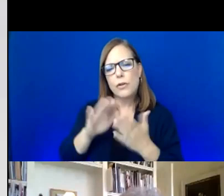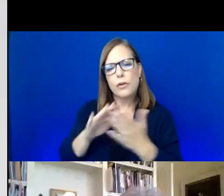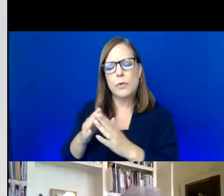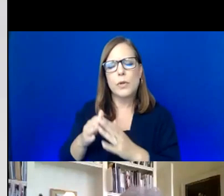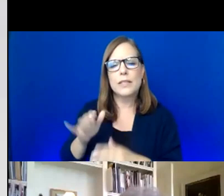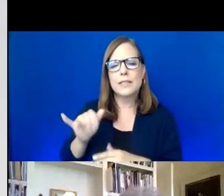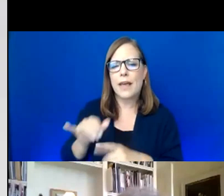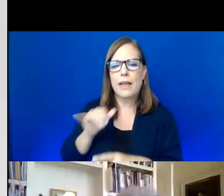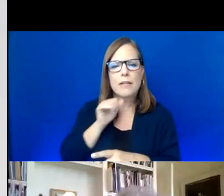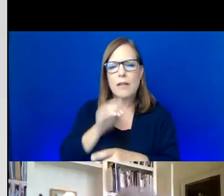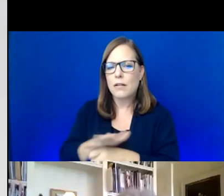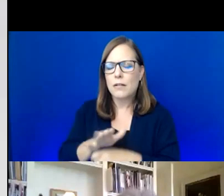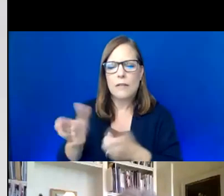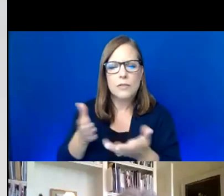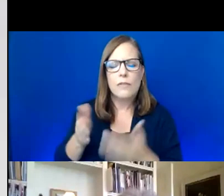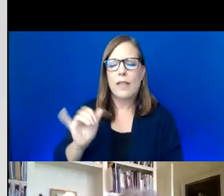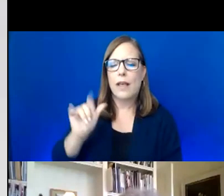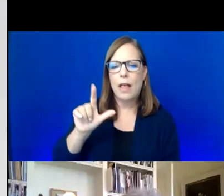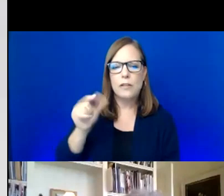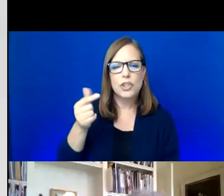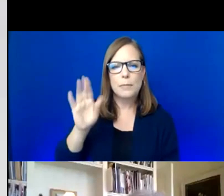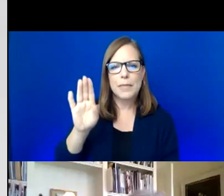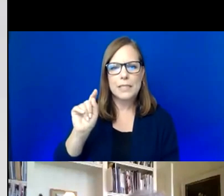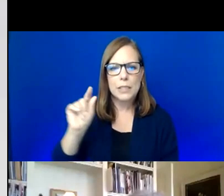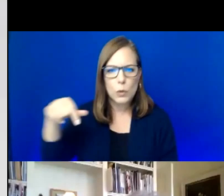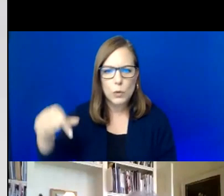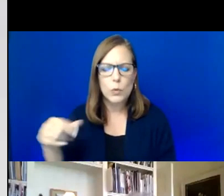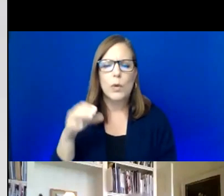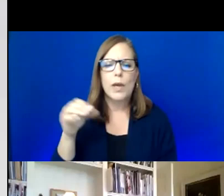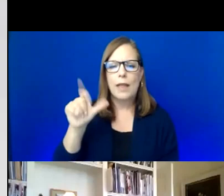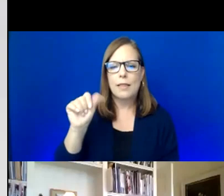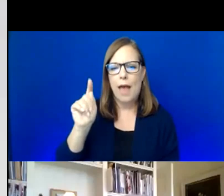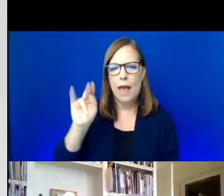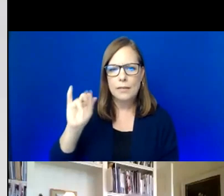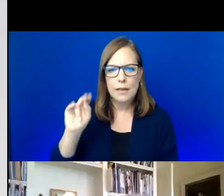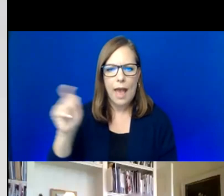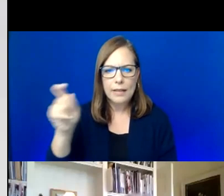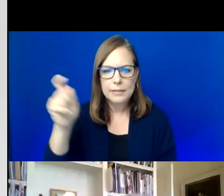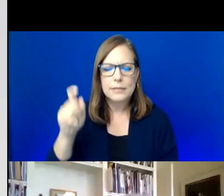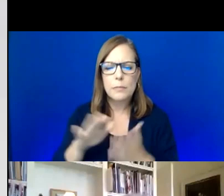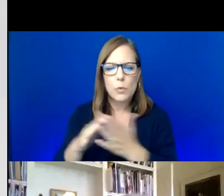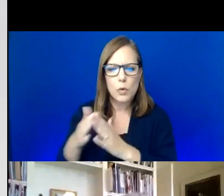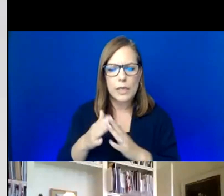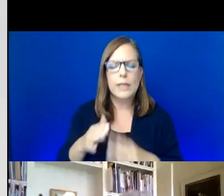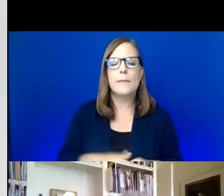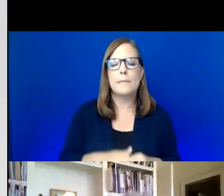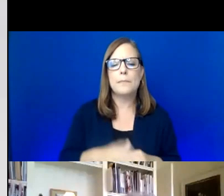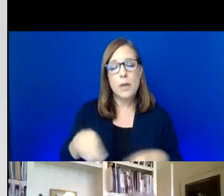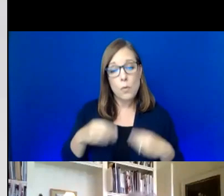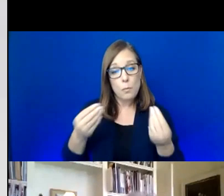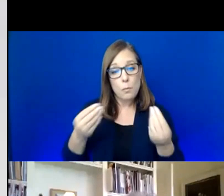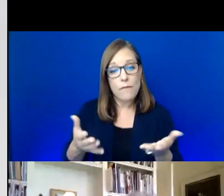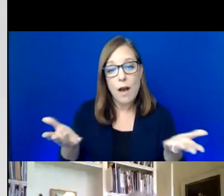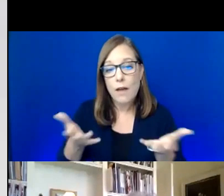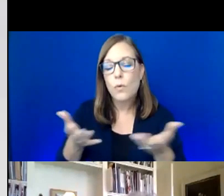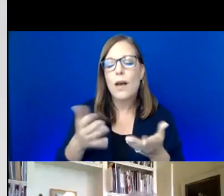LGBTQ and the Hispanic Latinx community. The fund stabilizes funding for current aging services and provides